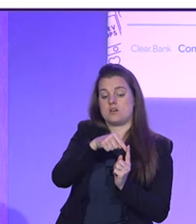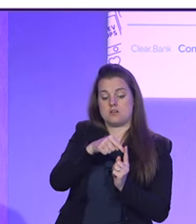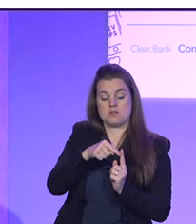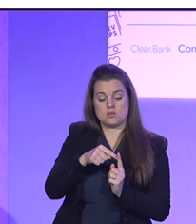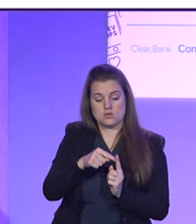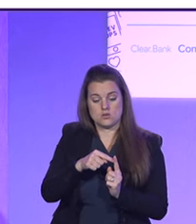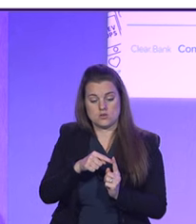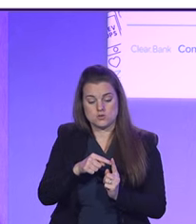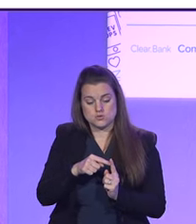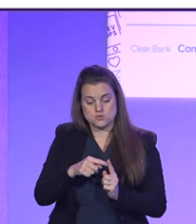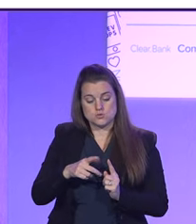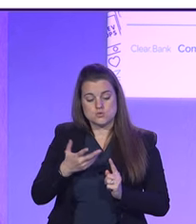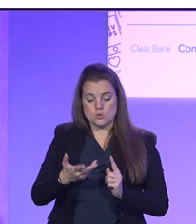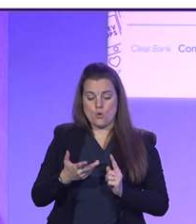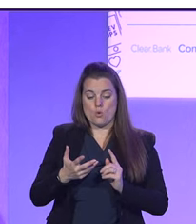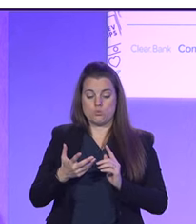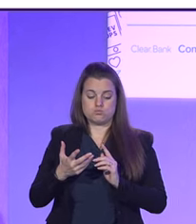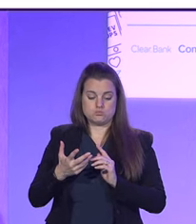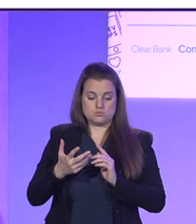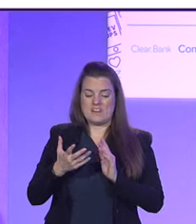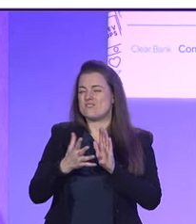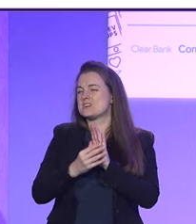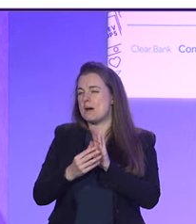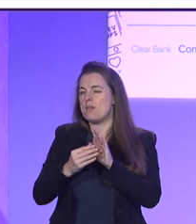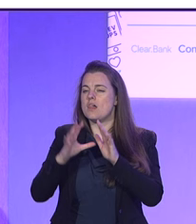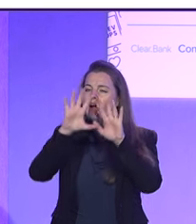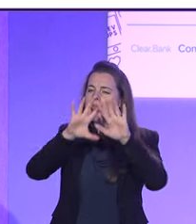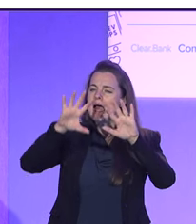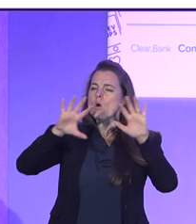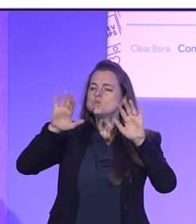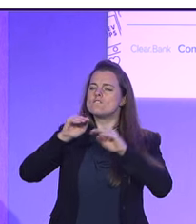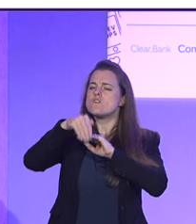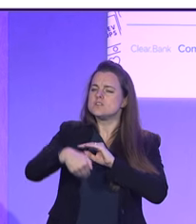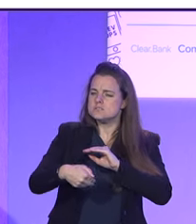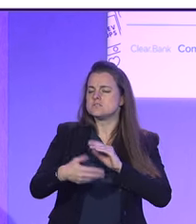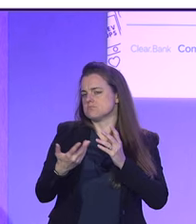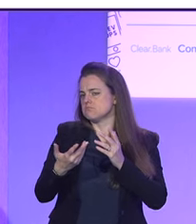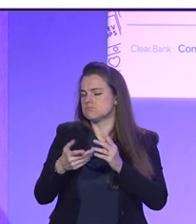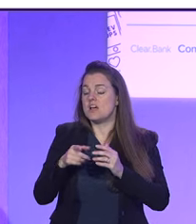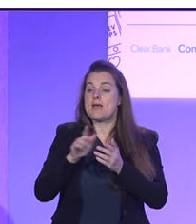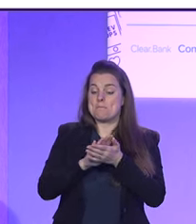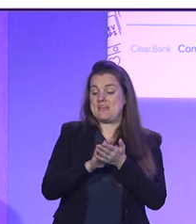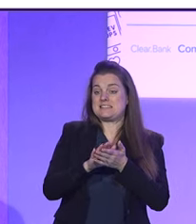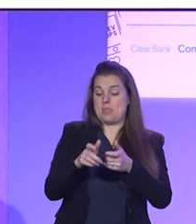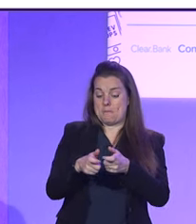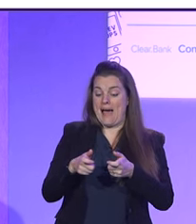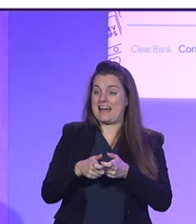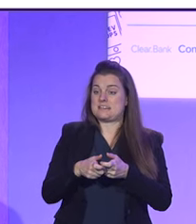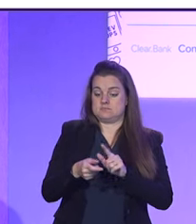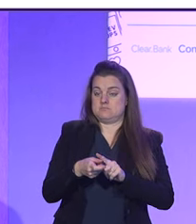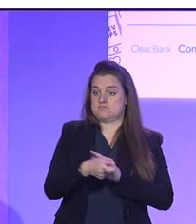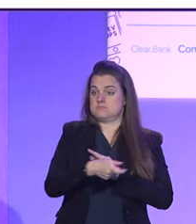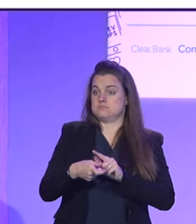CloudFront, which is the CDN in AWS, or edge locations, the packet has to travel much